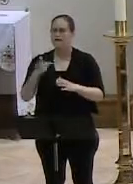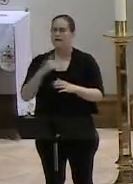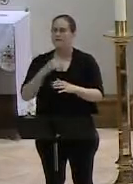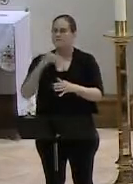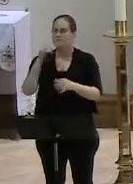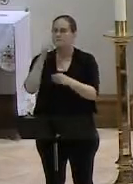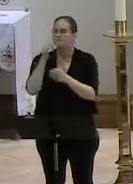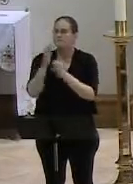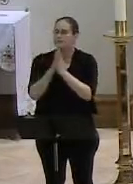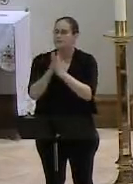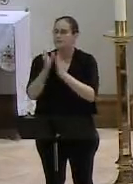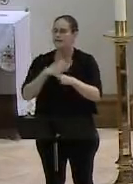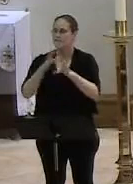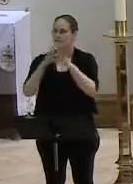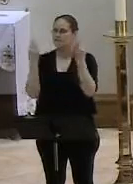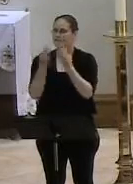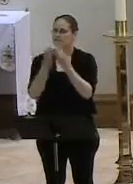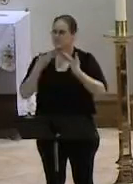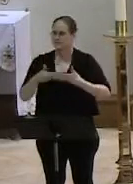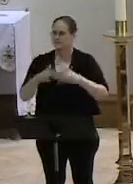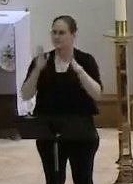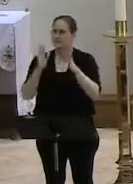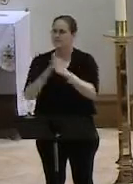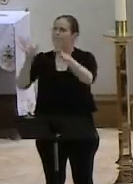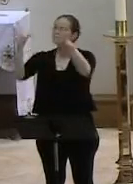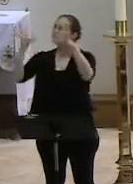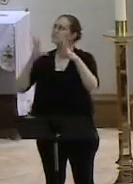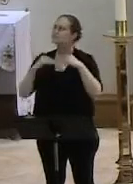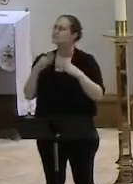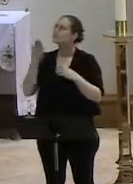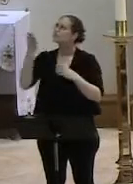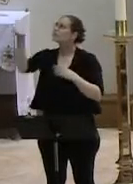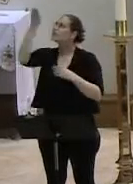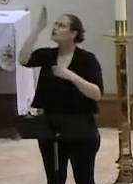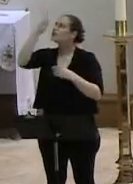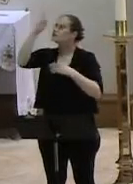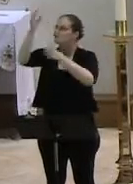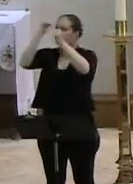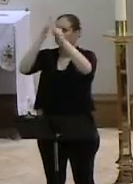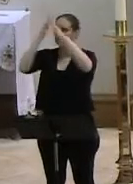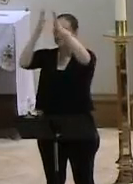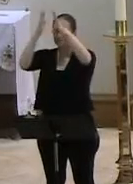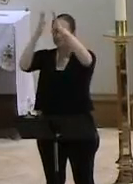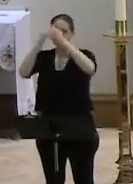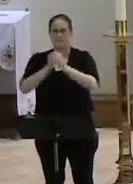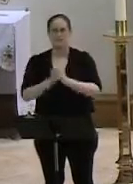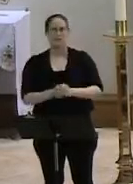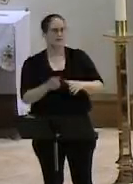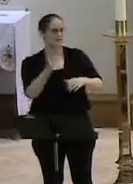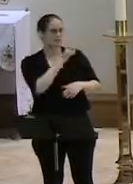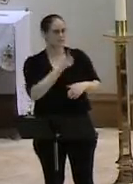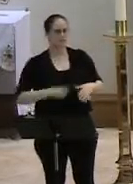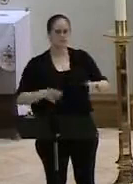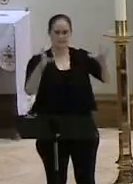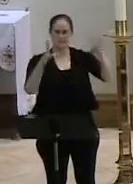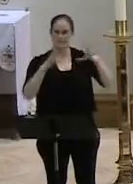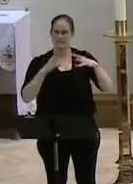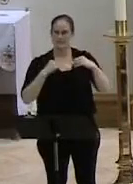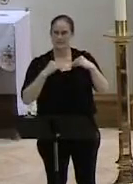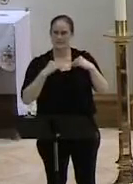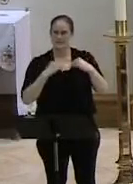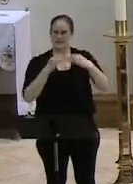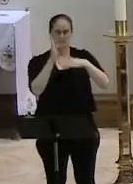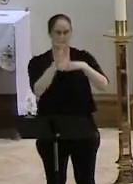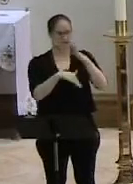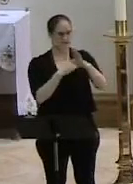family that my sacrifice and yours may be acceptable to God, the Almighty Father. May the Lord accept the